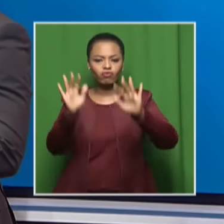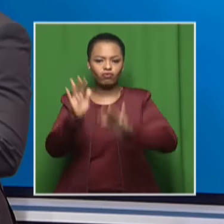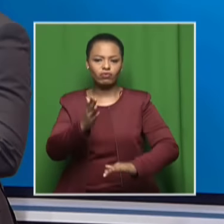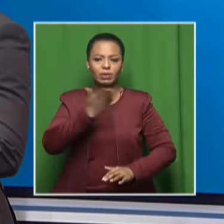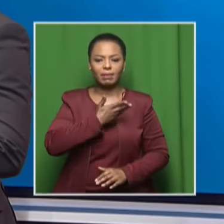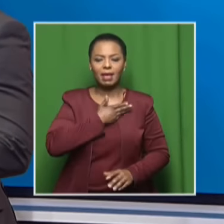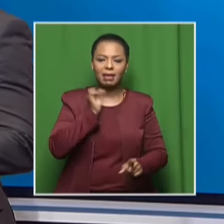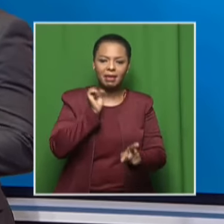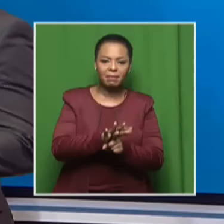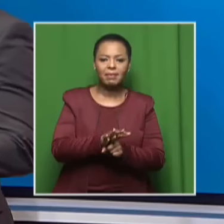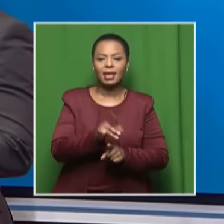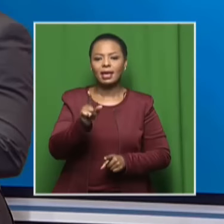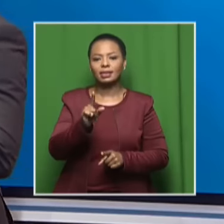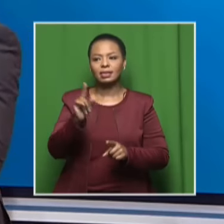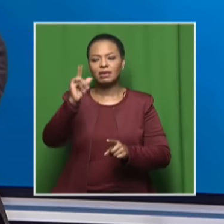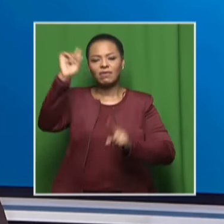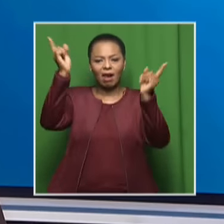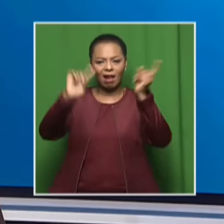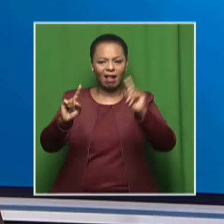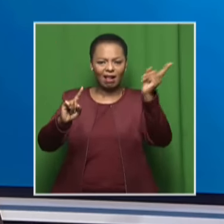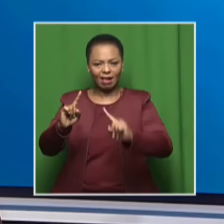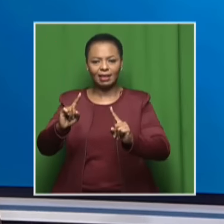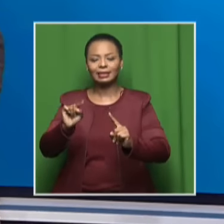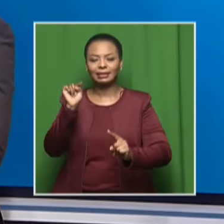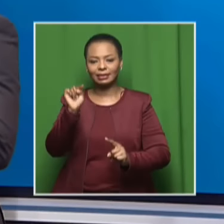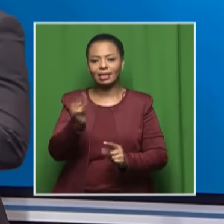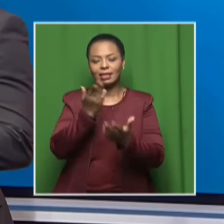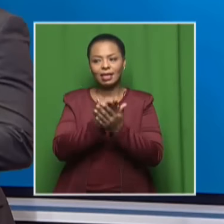water and electricity, and also meaning that because it's